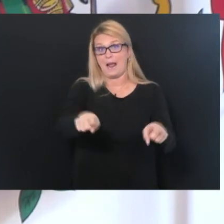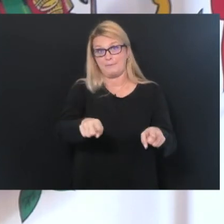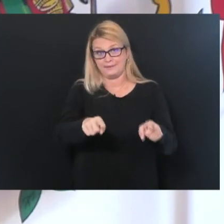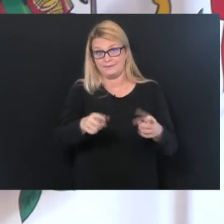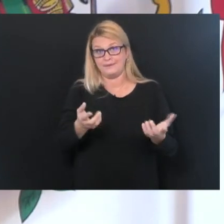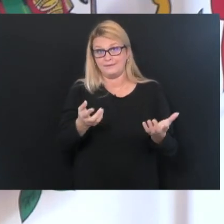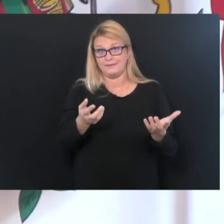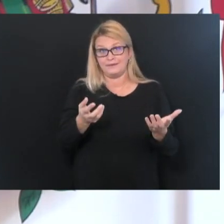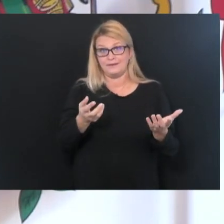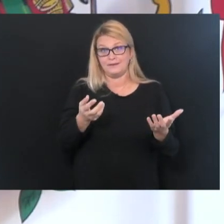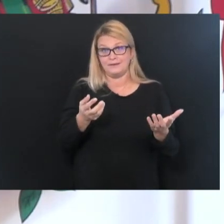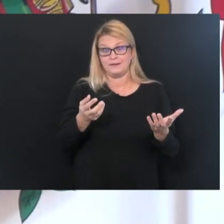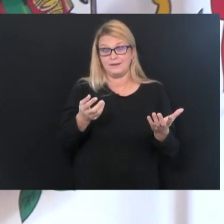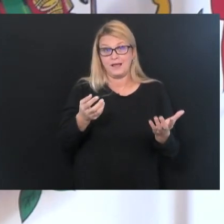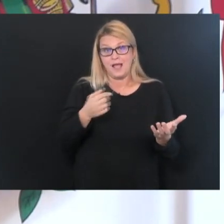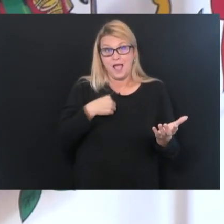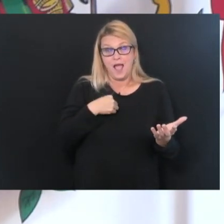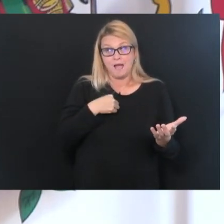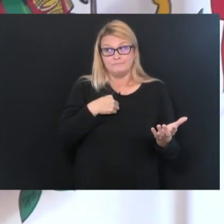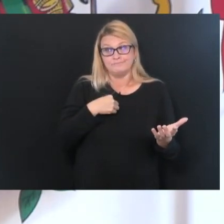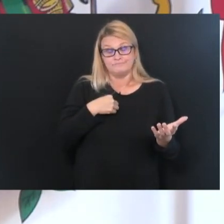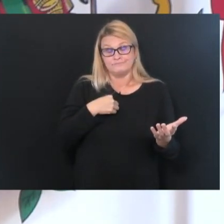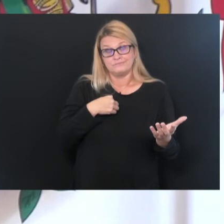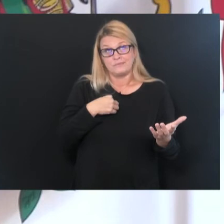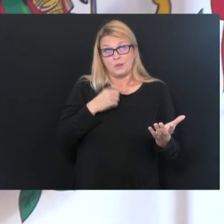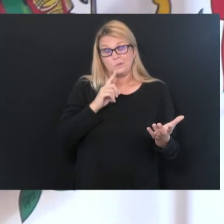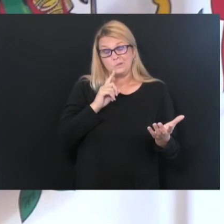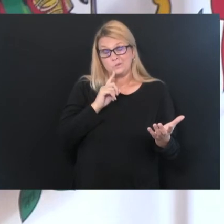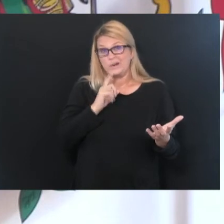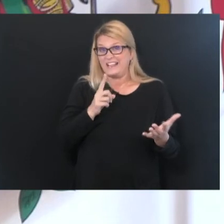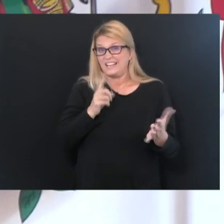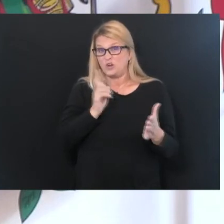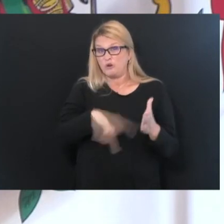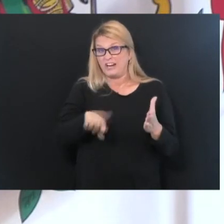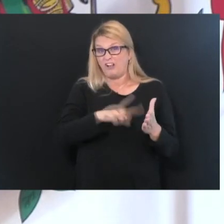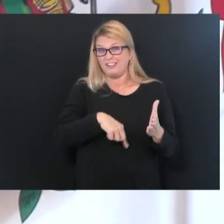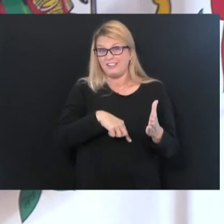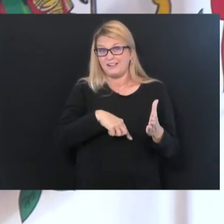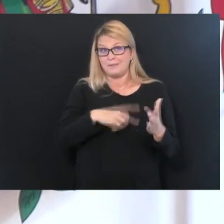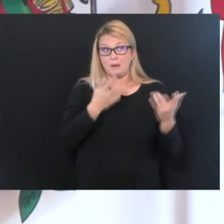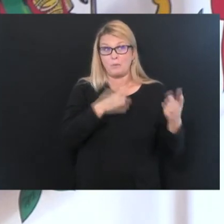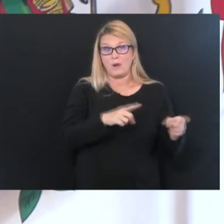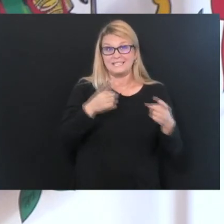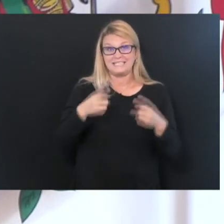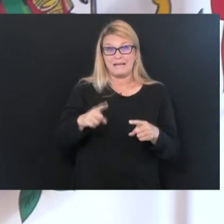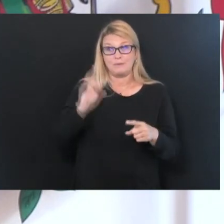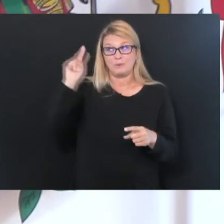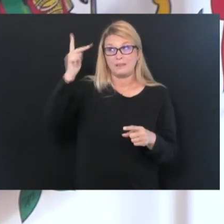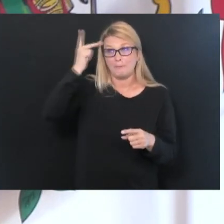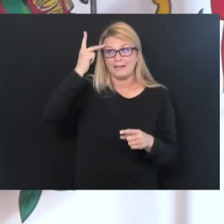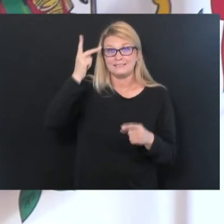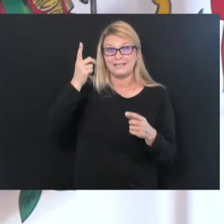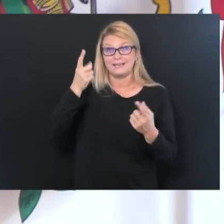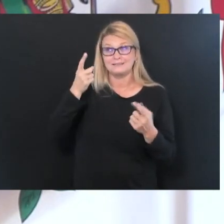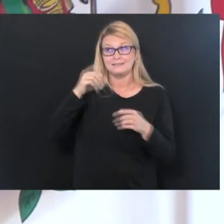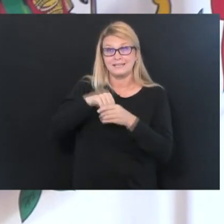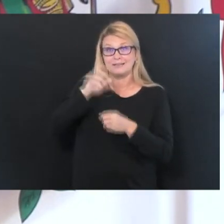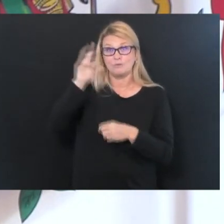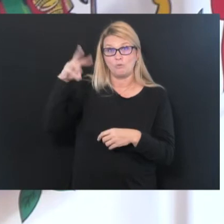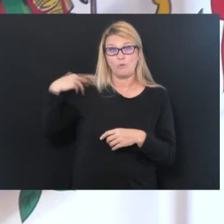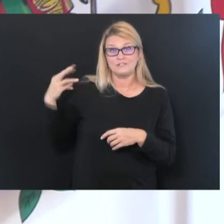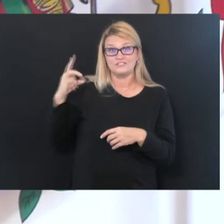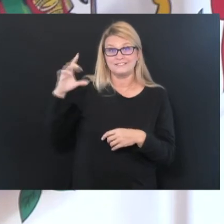and I was pretty critical of the way that I was referring to what's going on with all the politics in D.C.